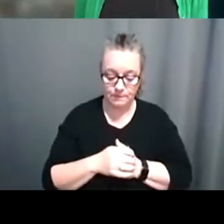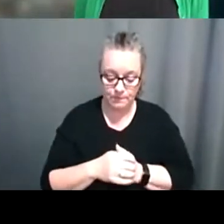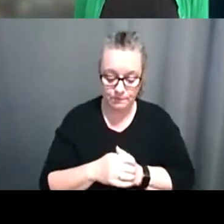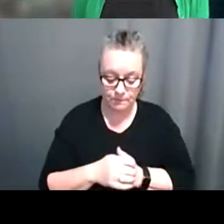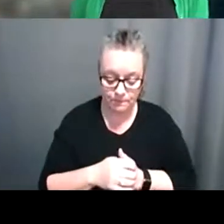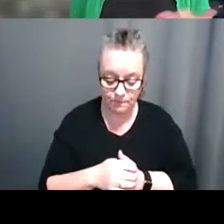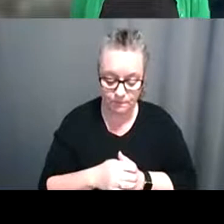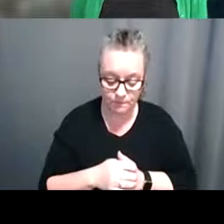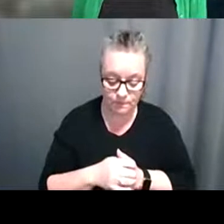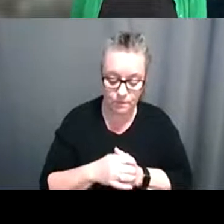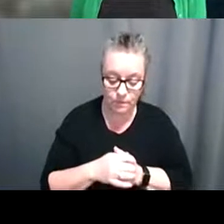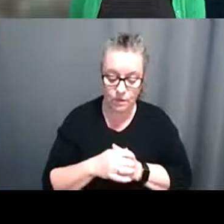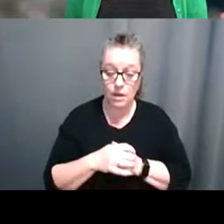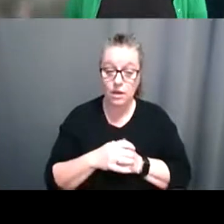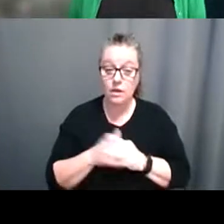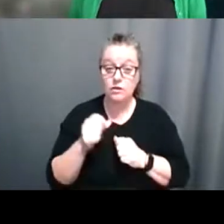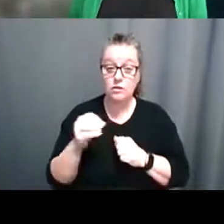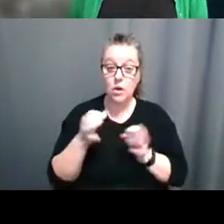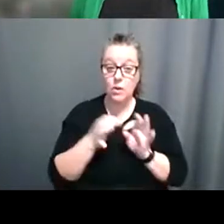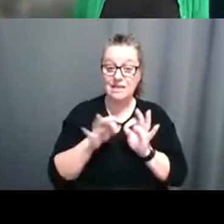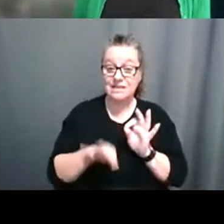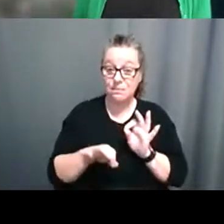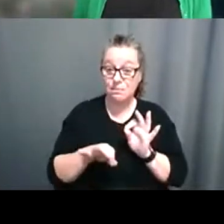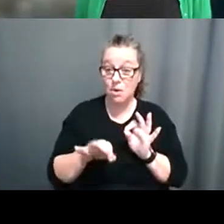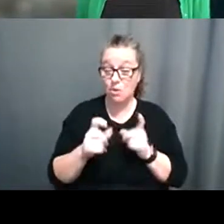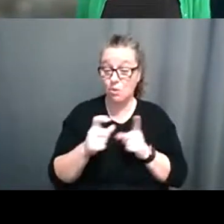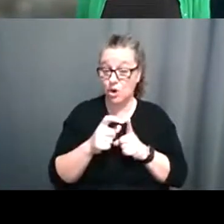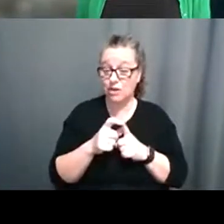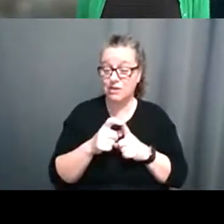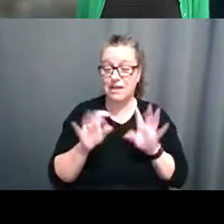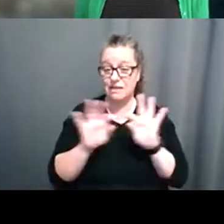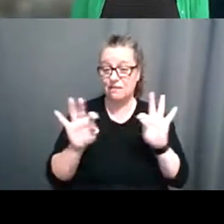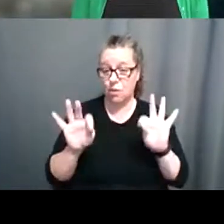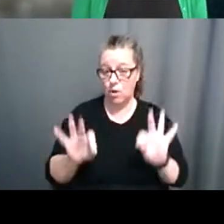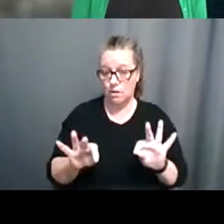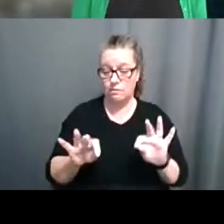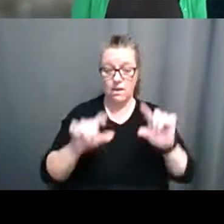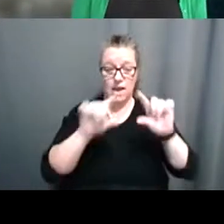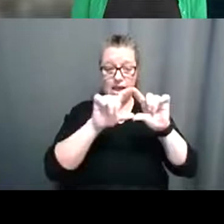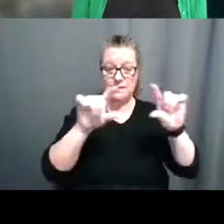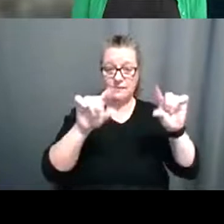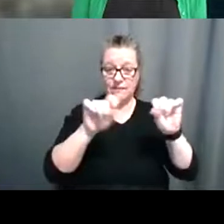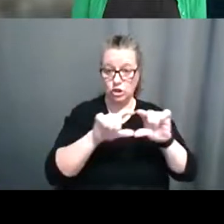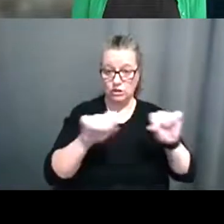So a list, in simple terms, it's a form, and it's made up of fields called columns.